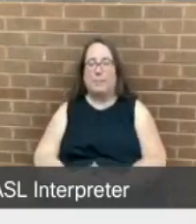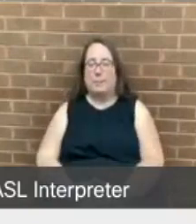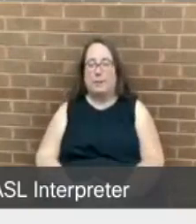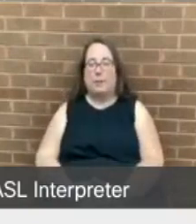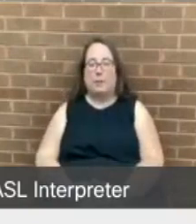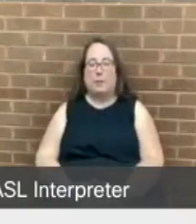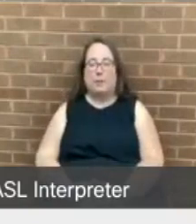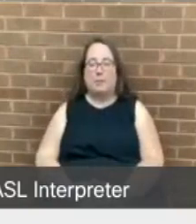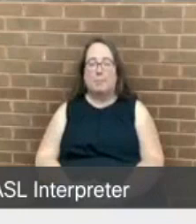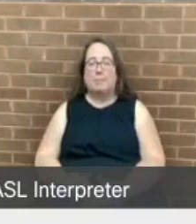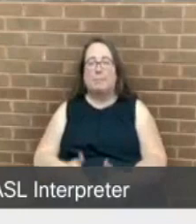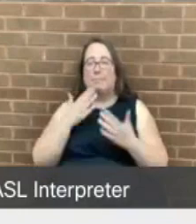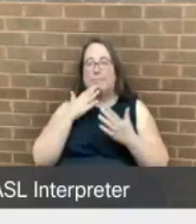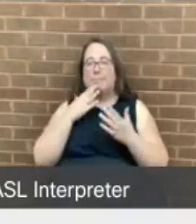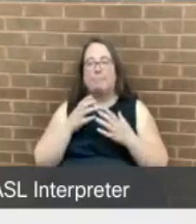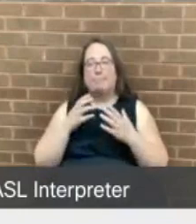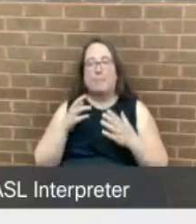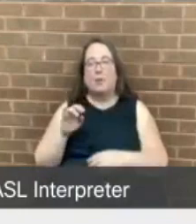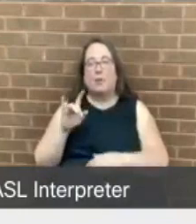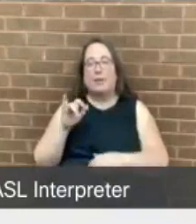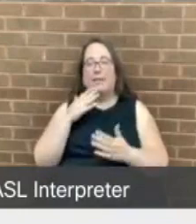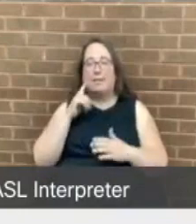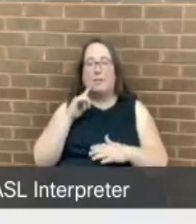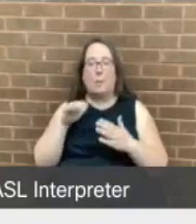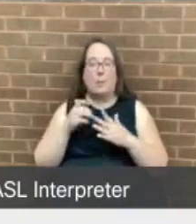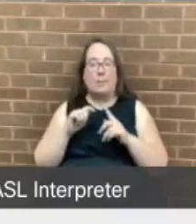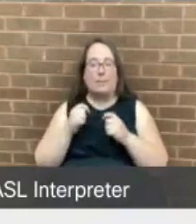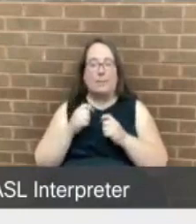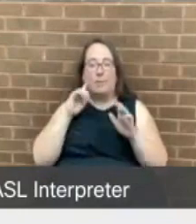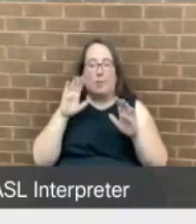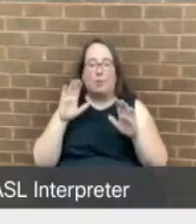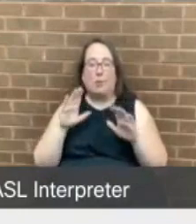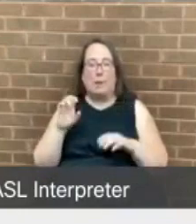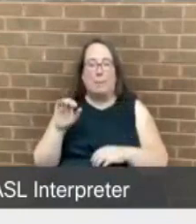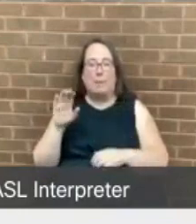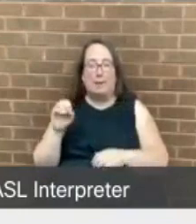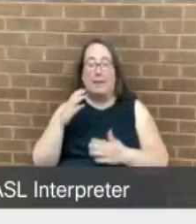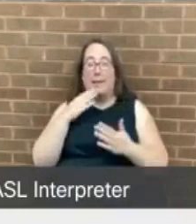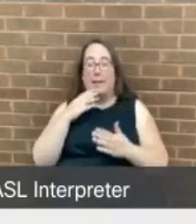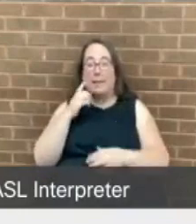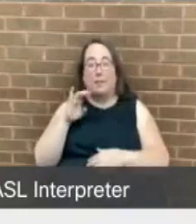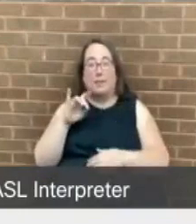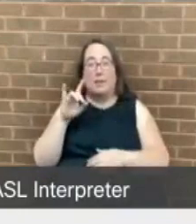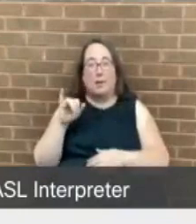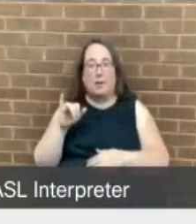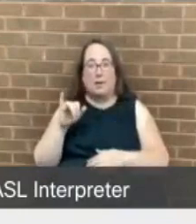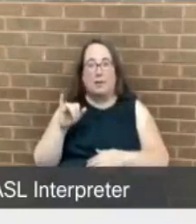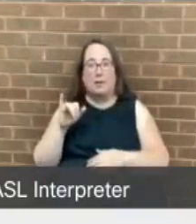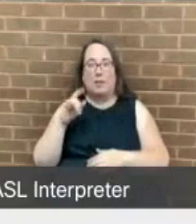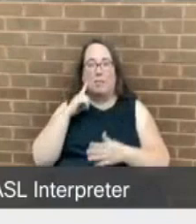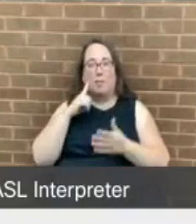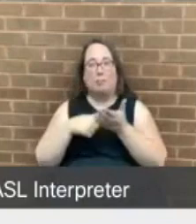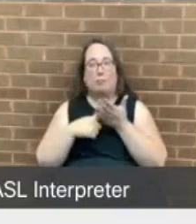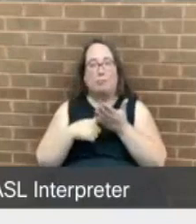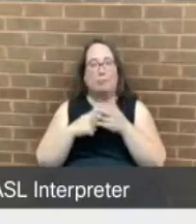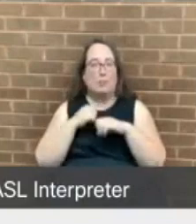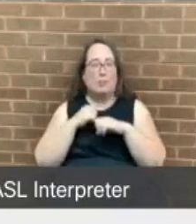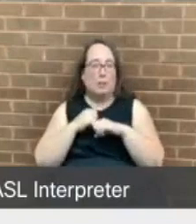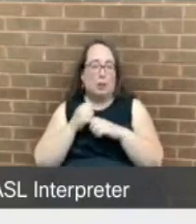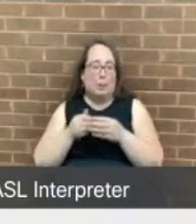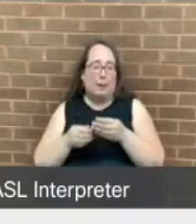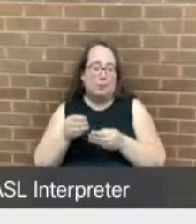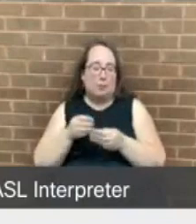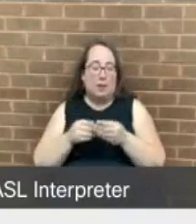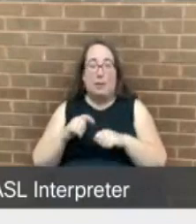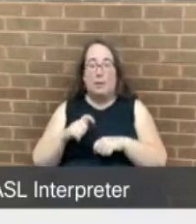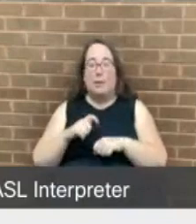Thank you so much, Ricky, and thank you to the whole team for the great updates. But thank you to the county for the opportunity to discuss our six-year budget. At this point,